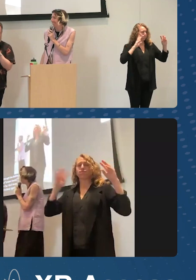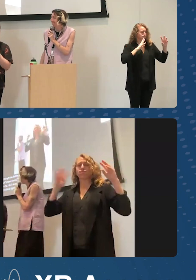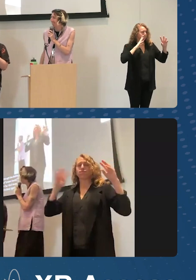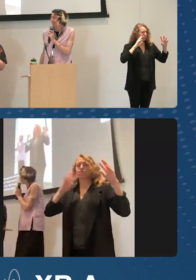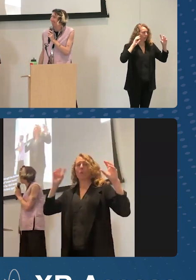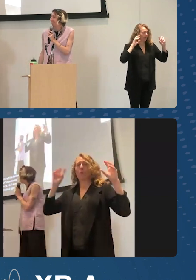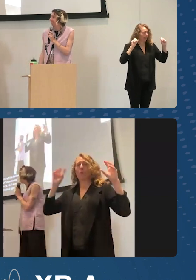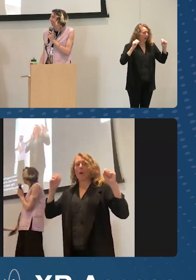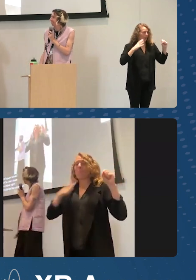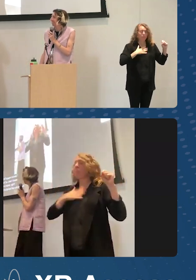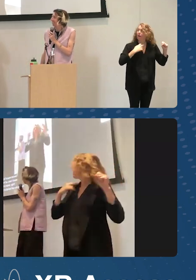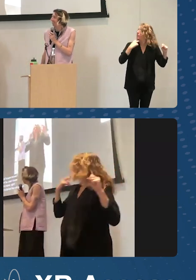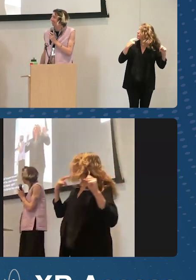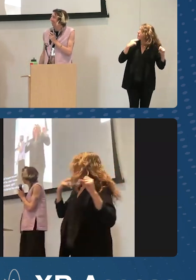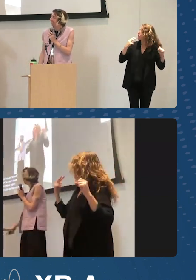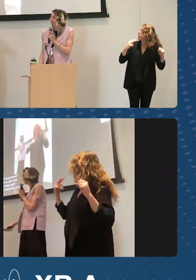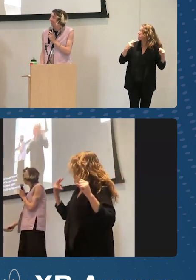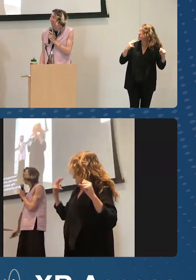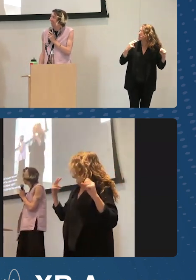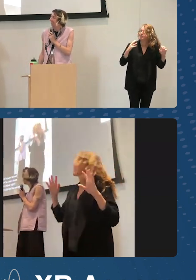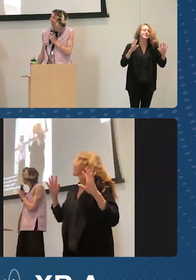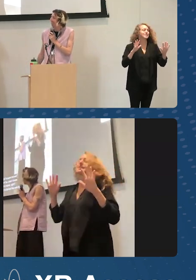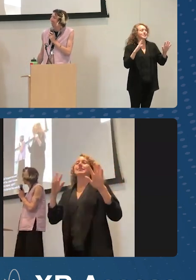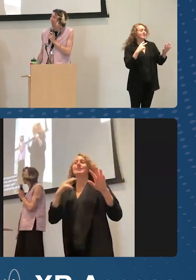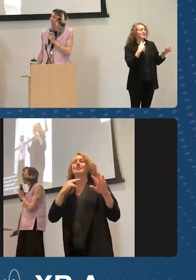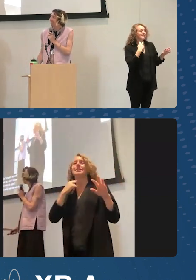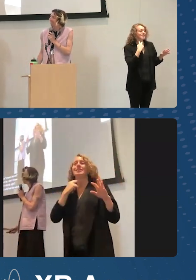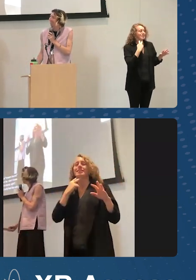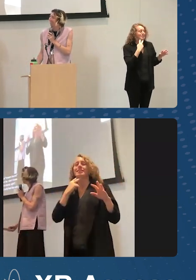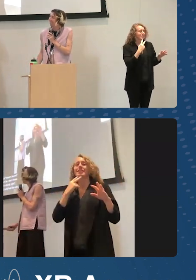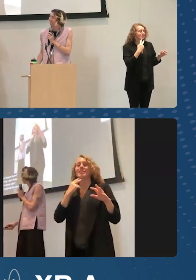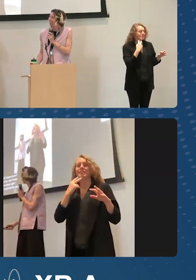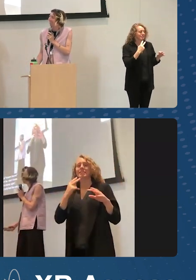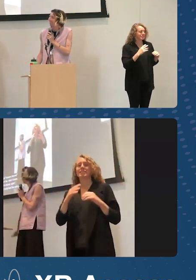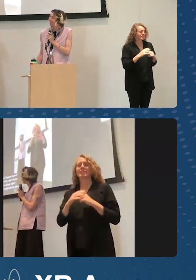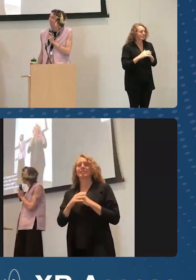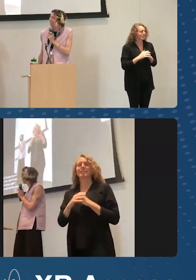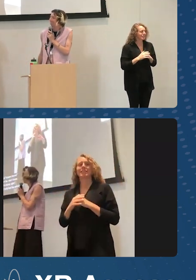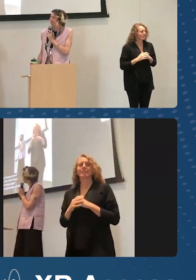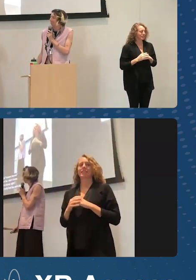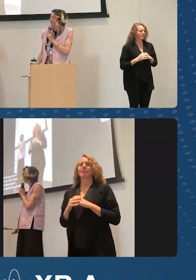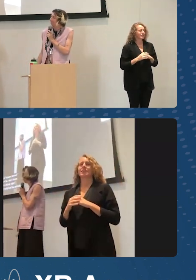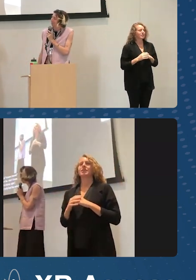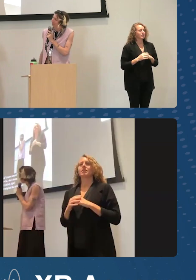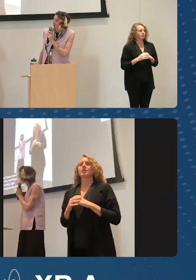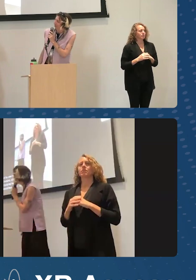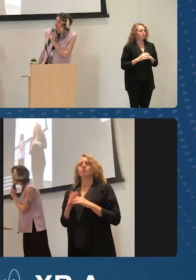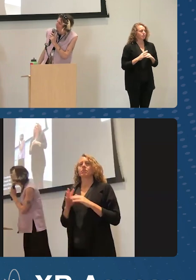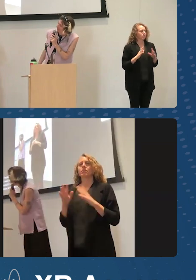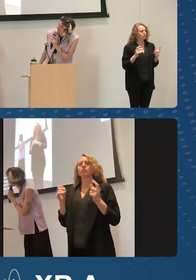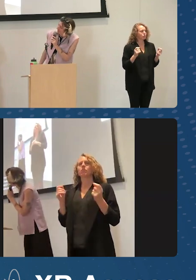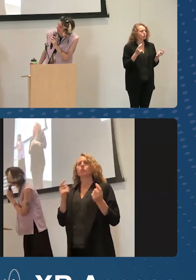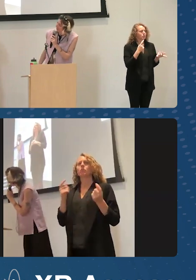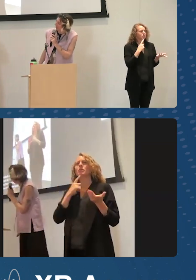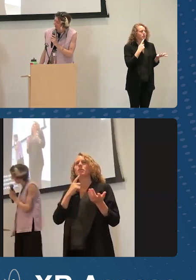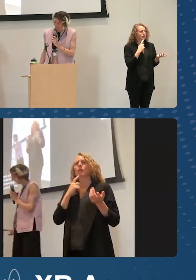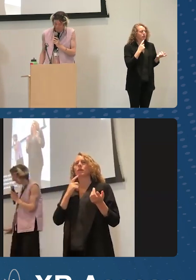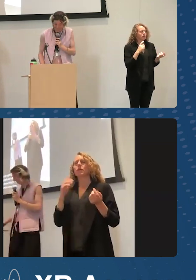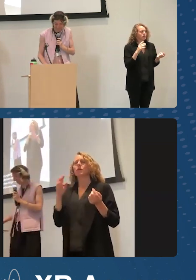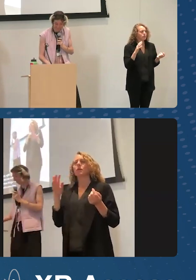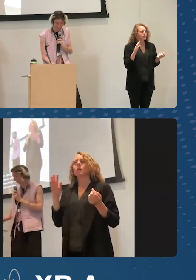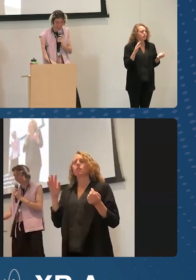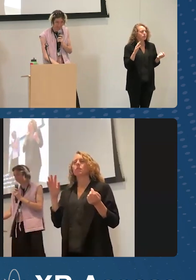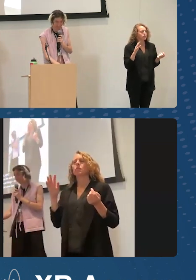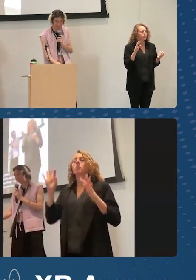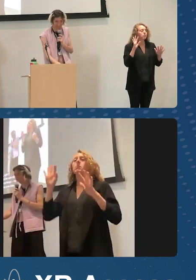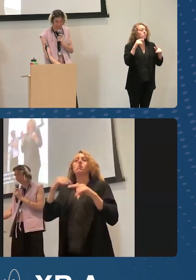my voice at the same time. Sorry. What was I saying? Oh yeah, so I